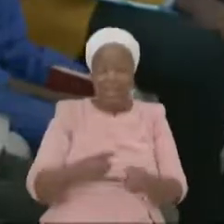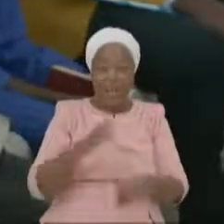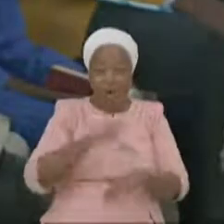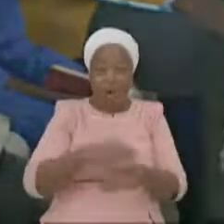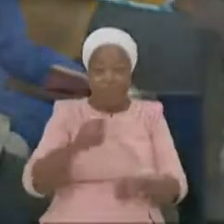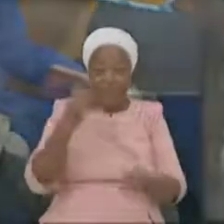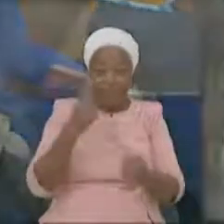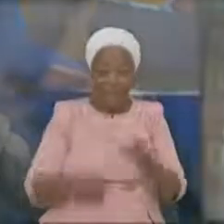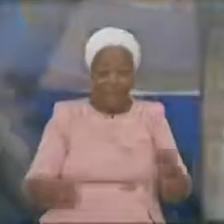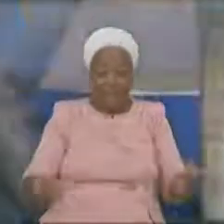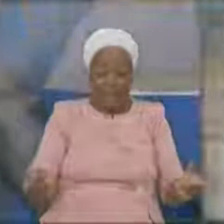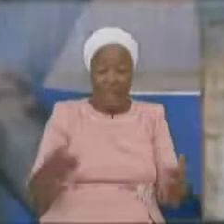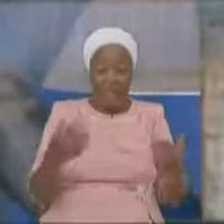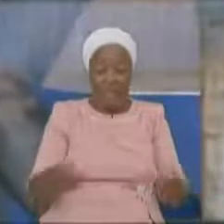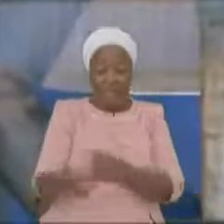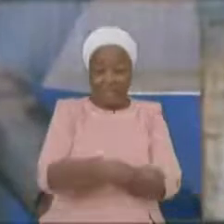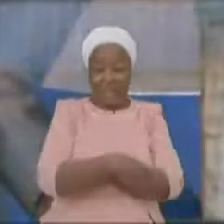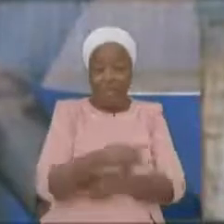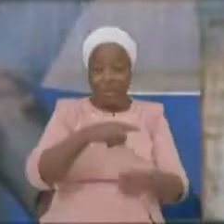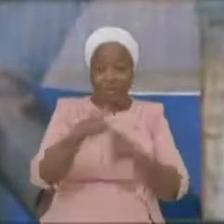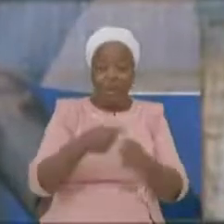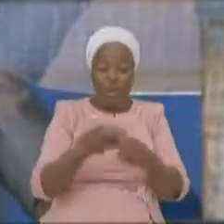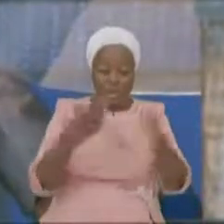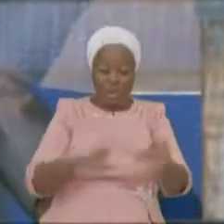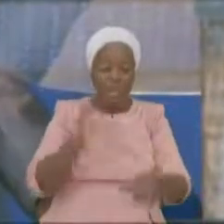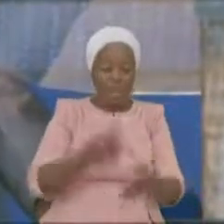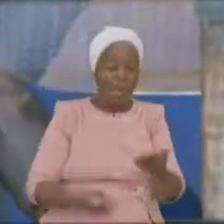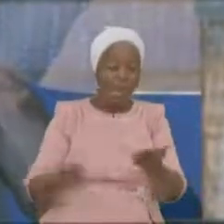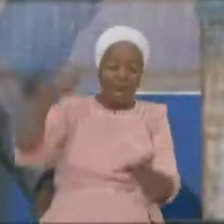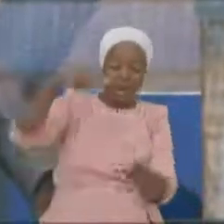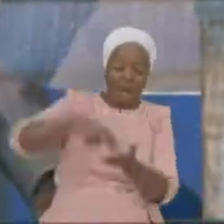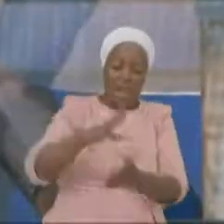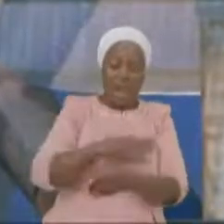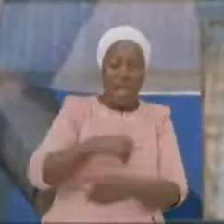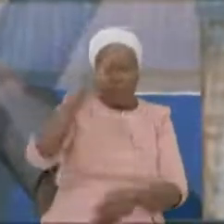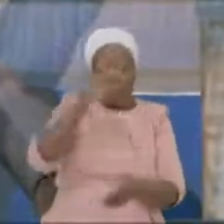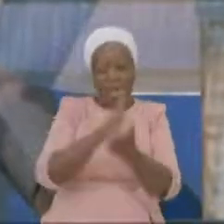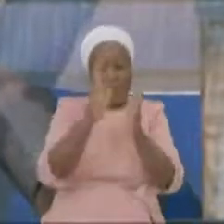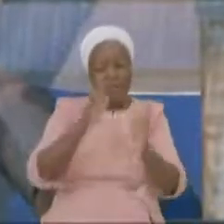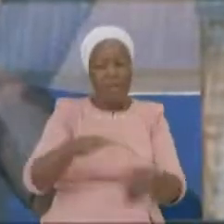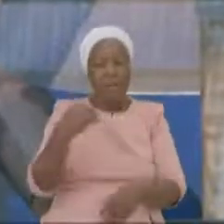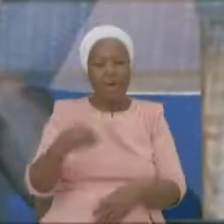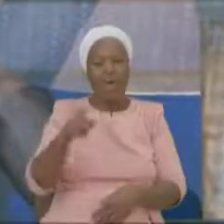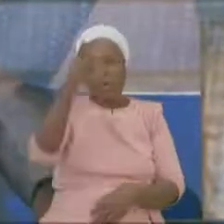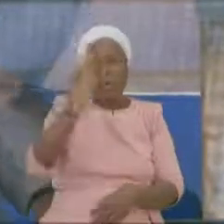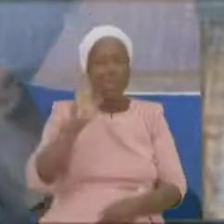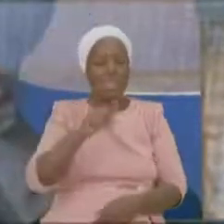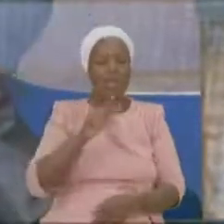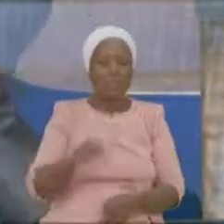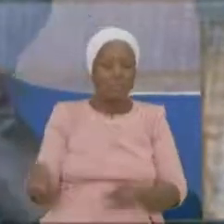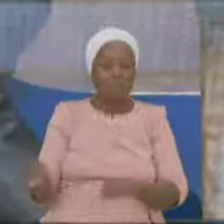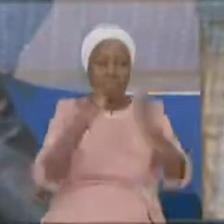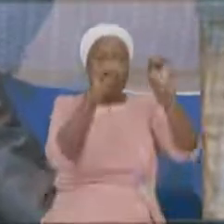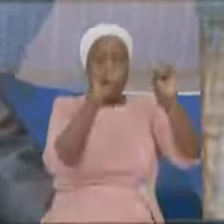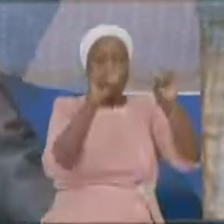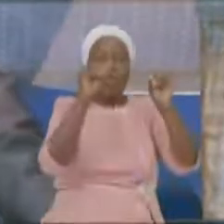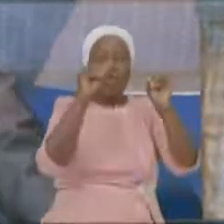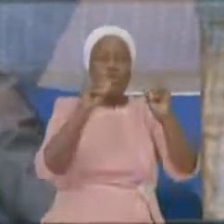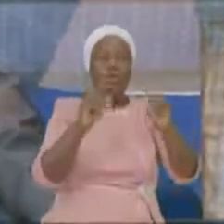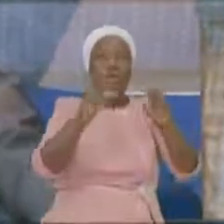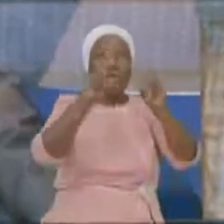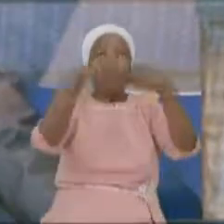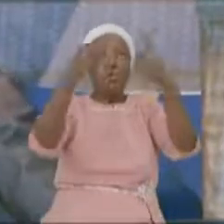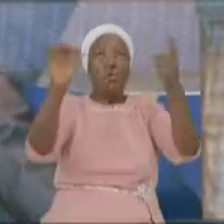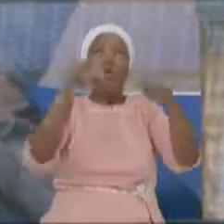final day, when the dead shall rise, and the saints of God shall be caught up,